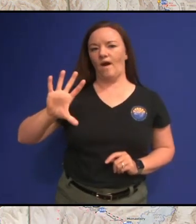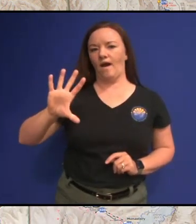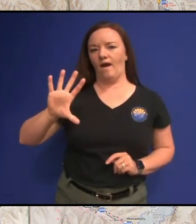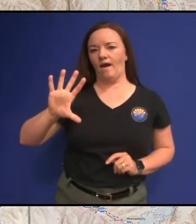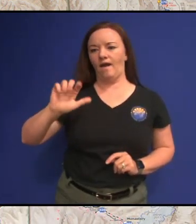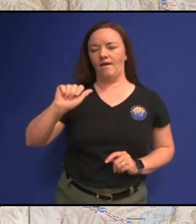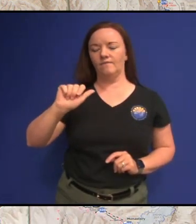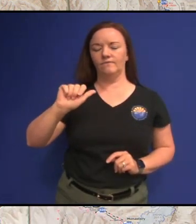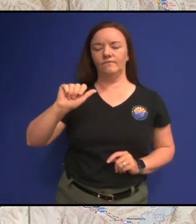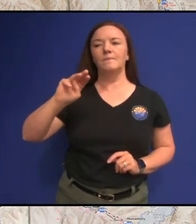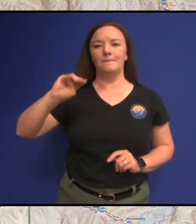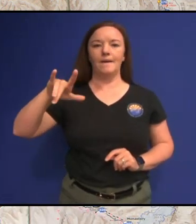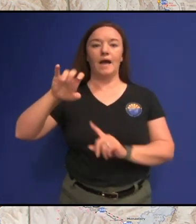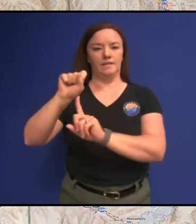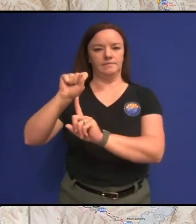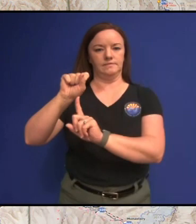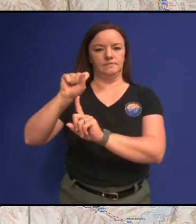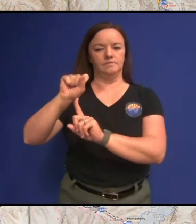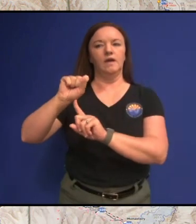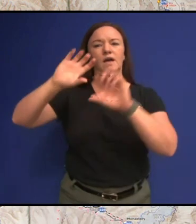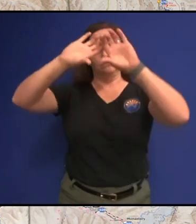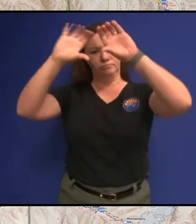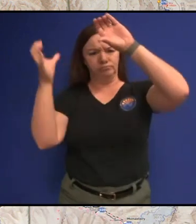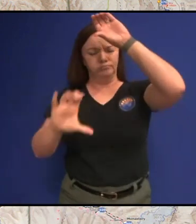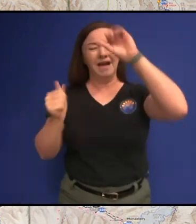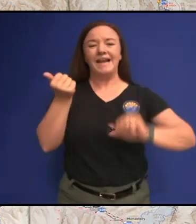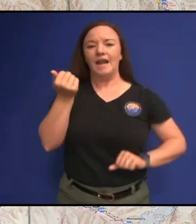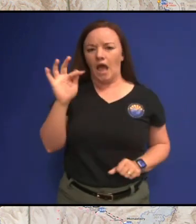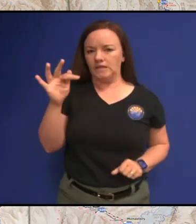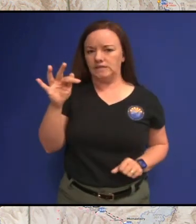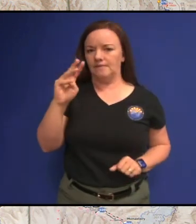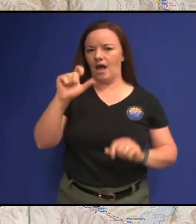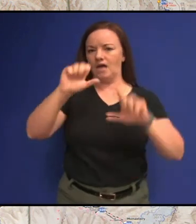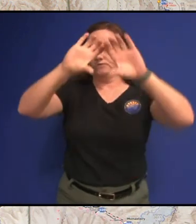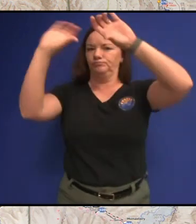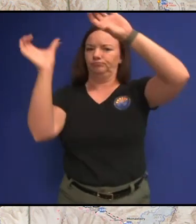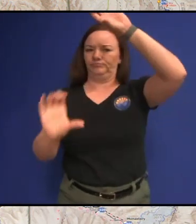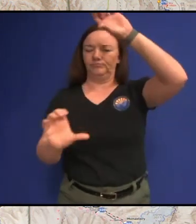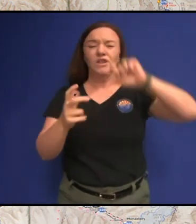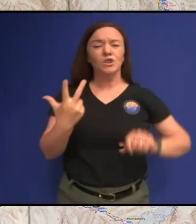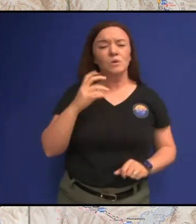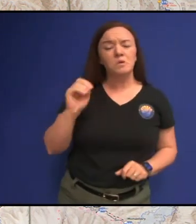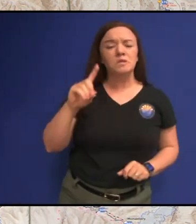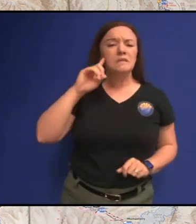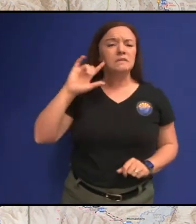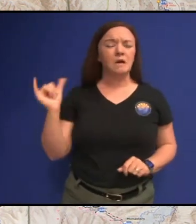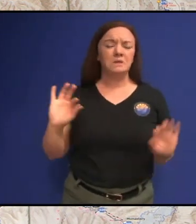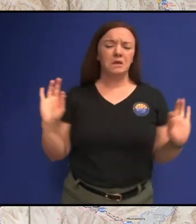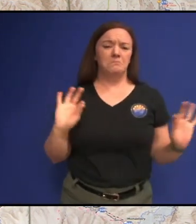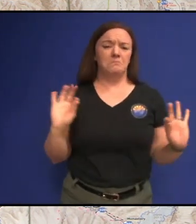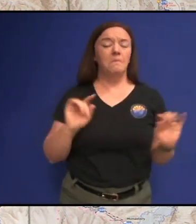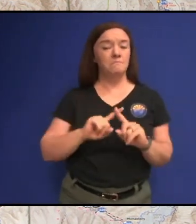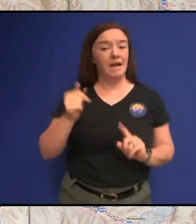19.05 miles of line that's been contained. So 3% doesn't sound like much. 19 miles is a lot of hard work.